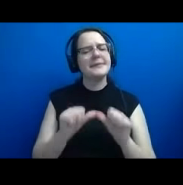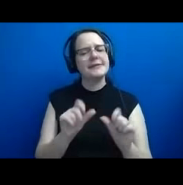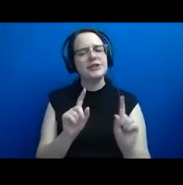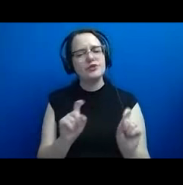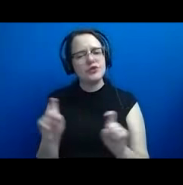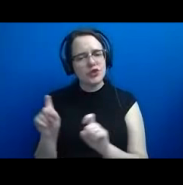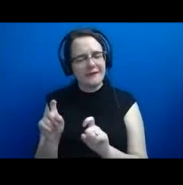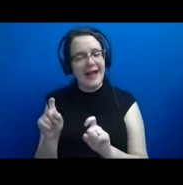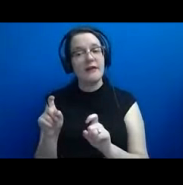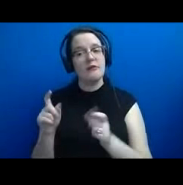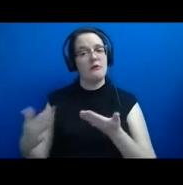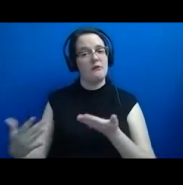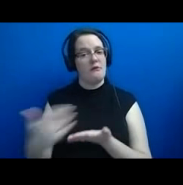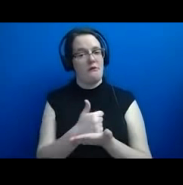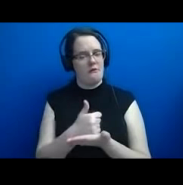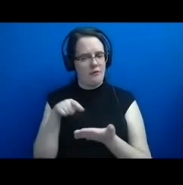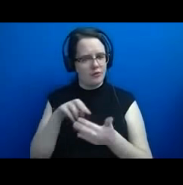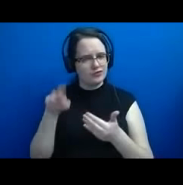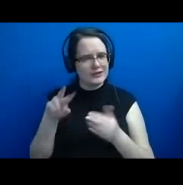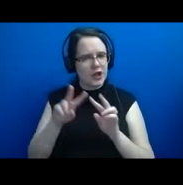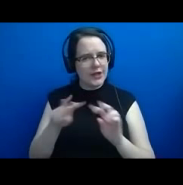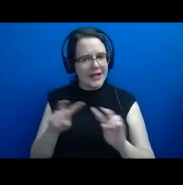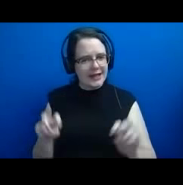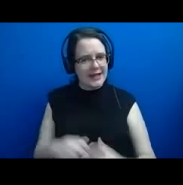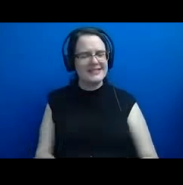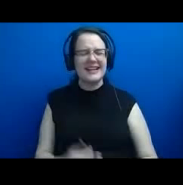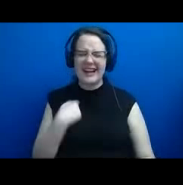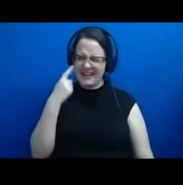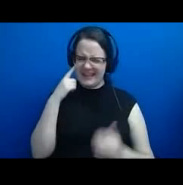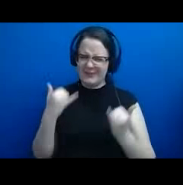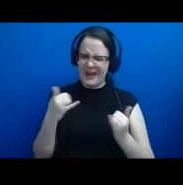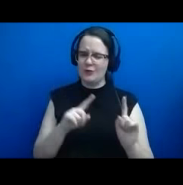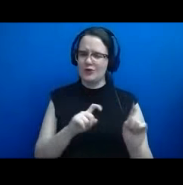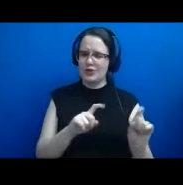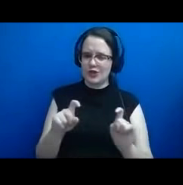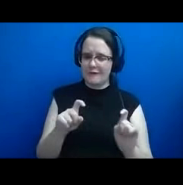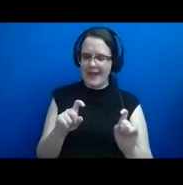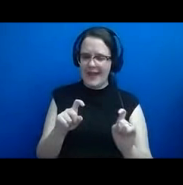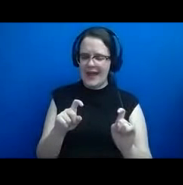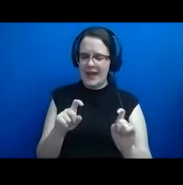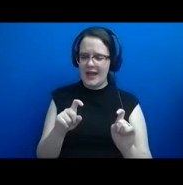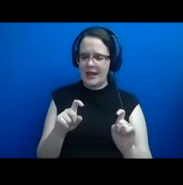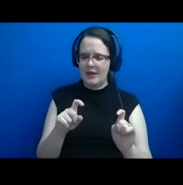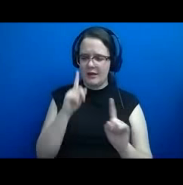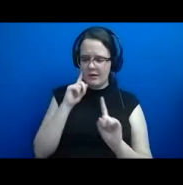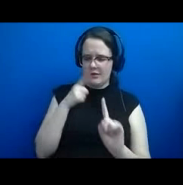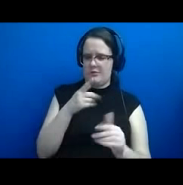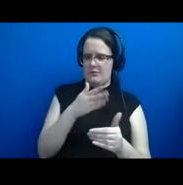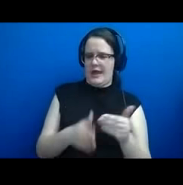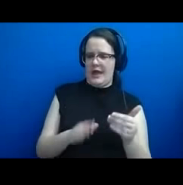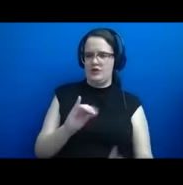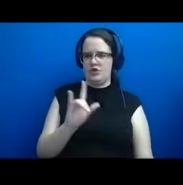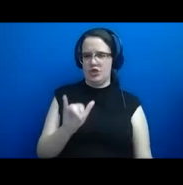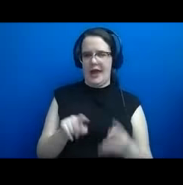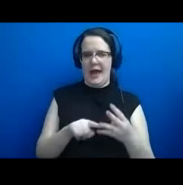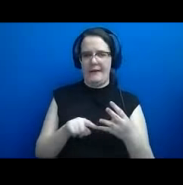then analyze the results. I think right now we have the survey and the kitchen table, the survey to end by the end of July, but